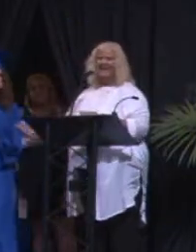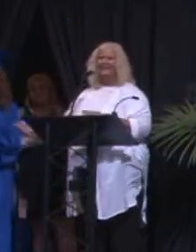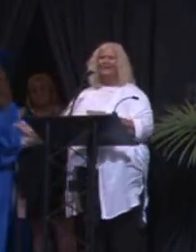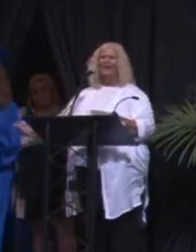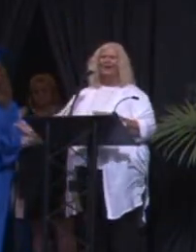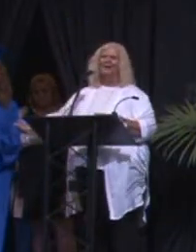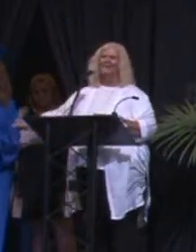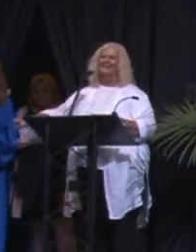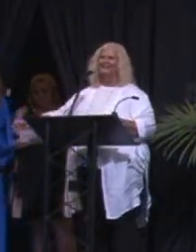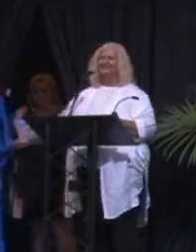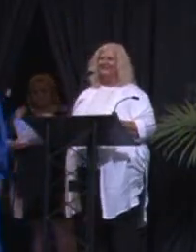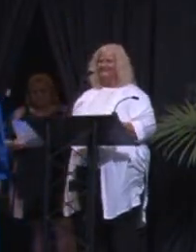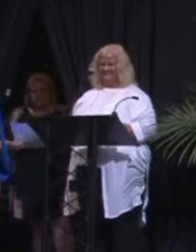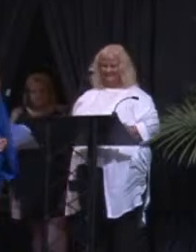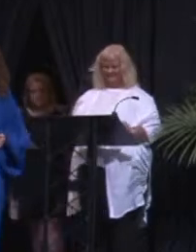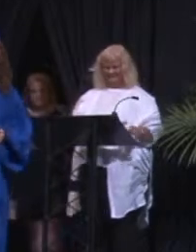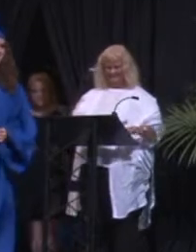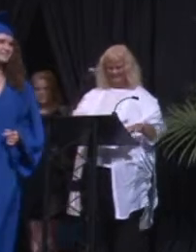Micaiah Ann Longs.